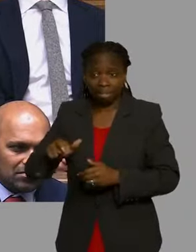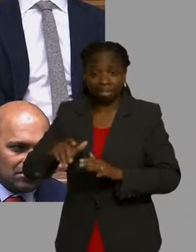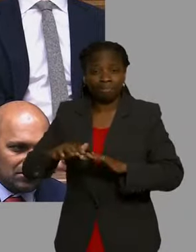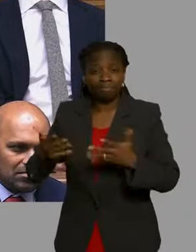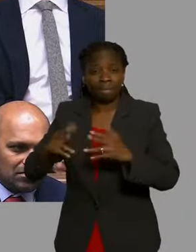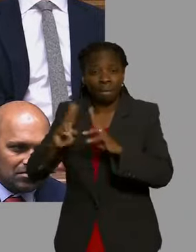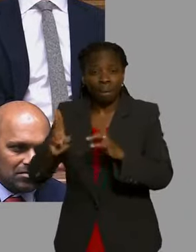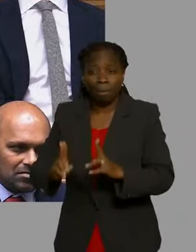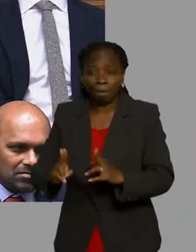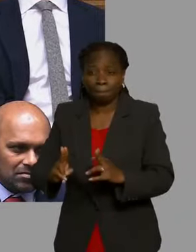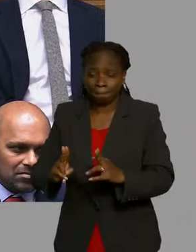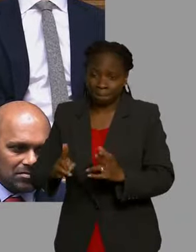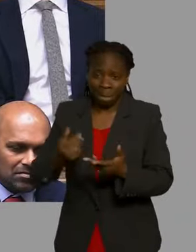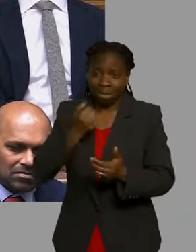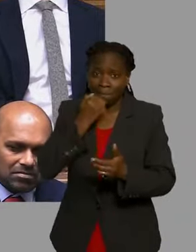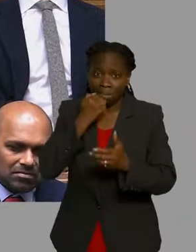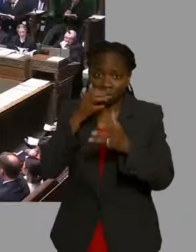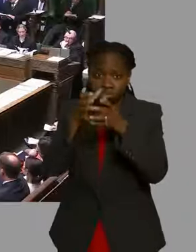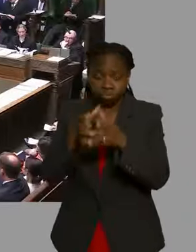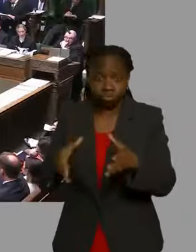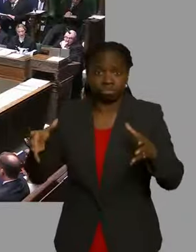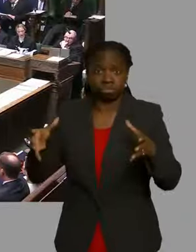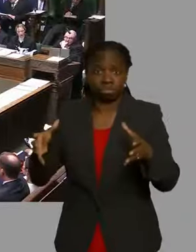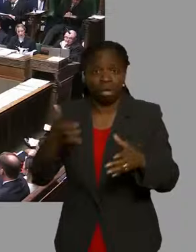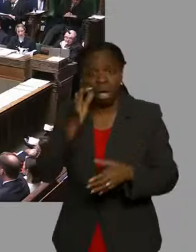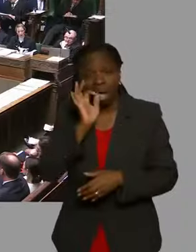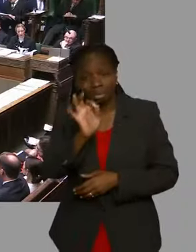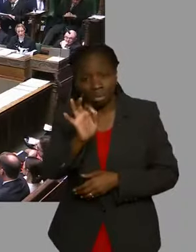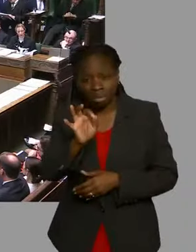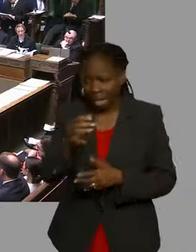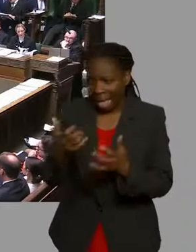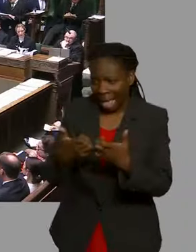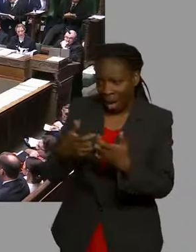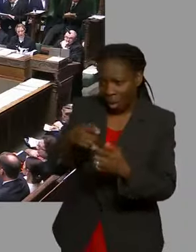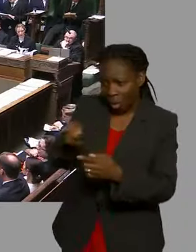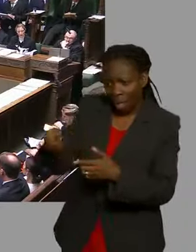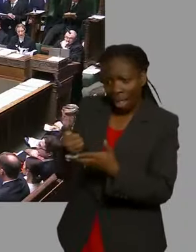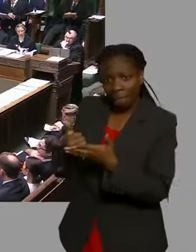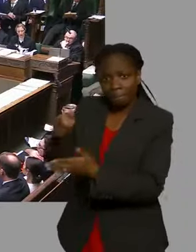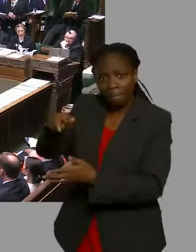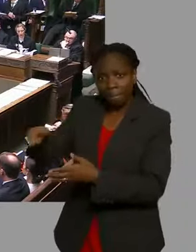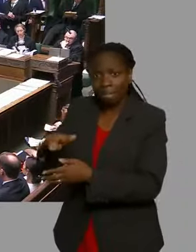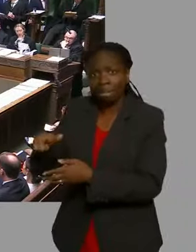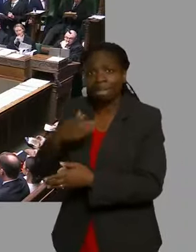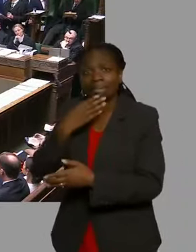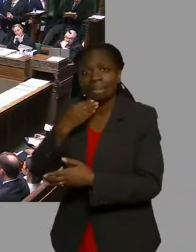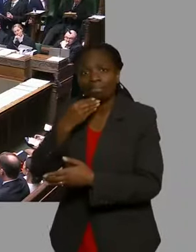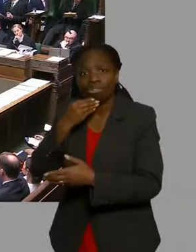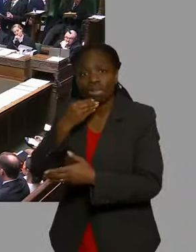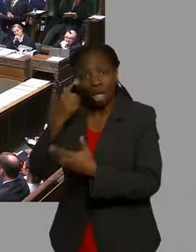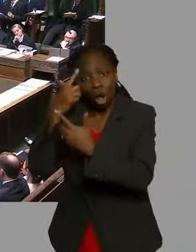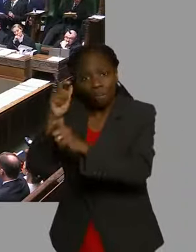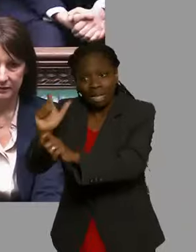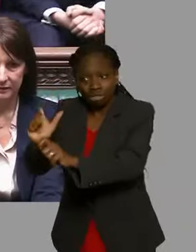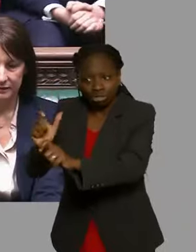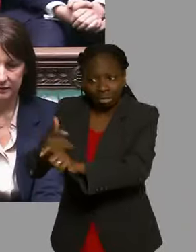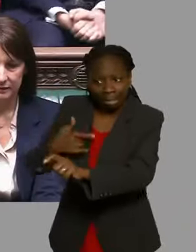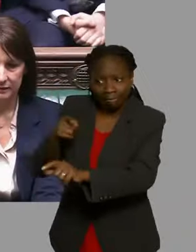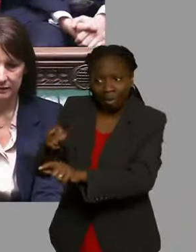in temporary accommodation, particularly this season? Well, she's right about the appalling